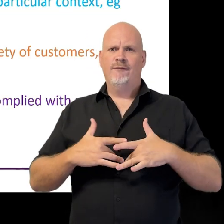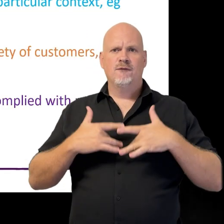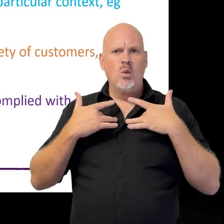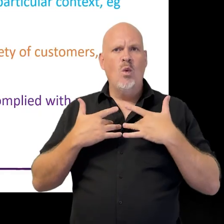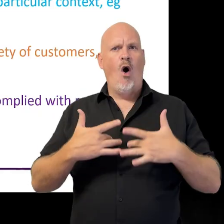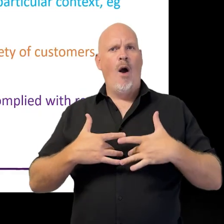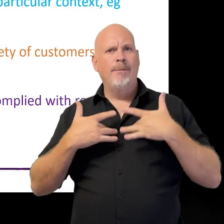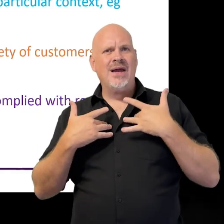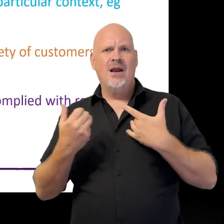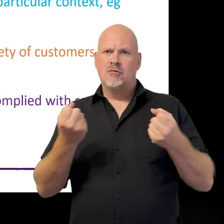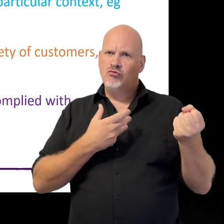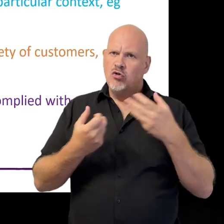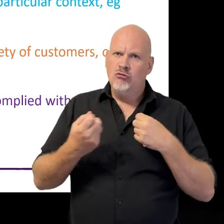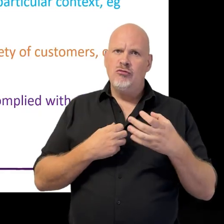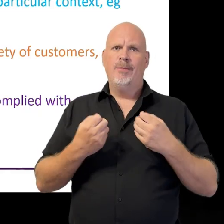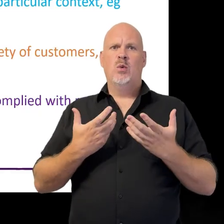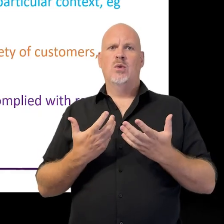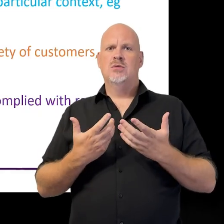here.